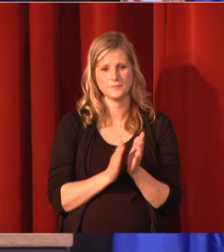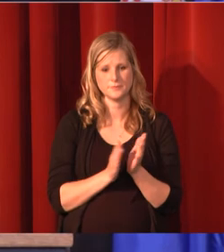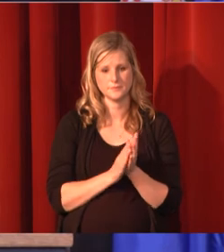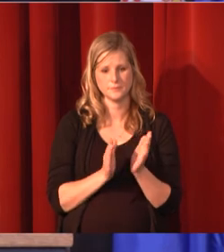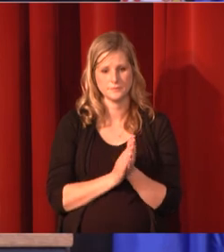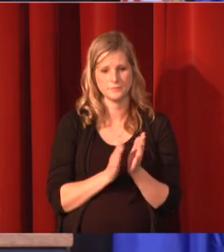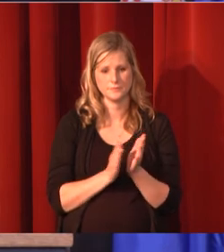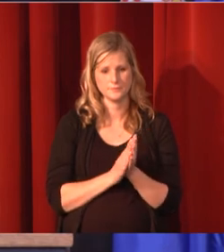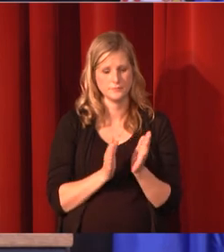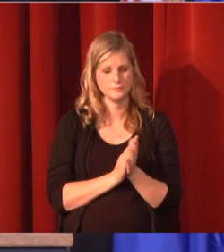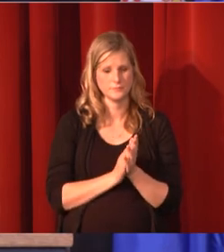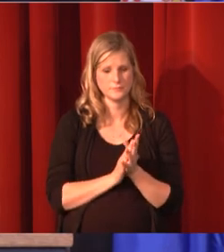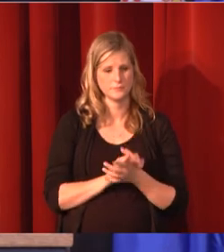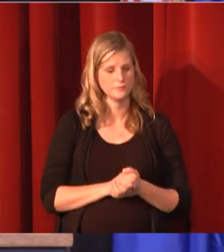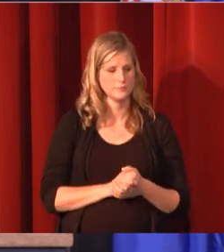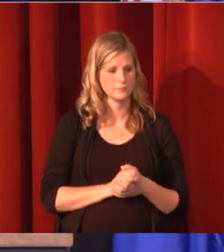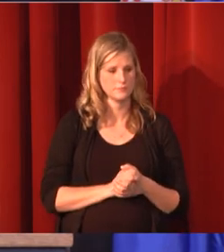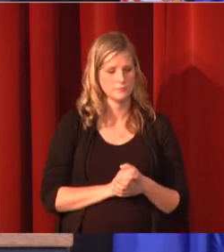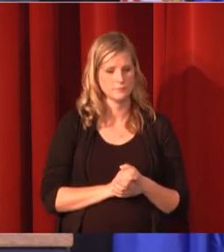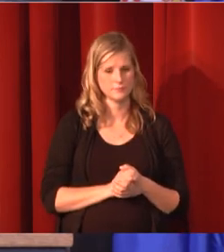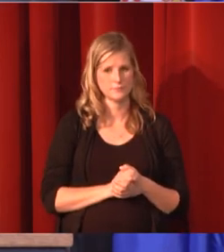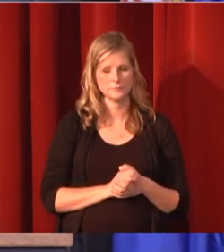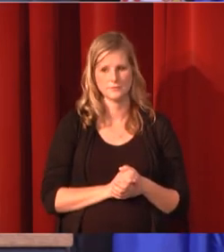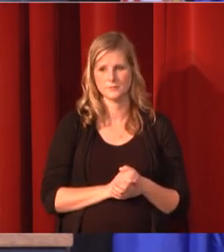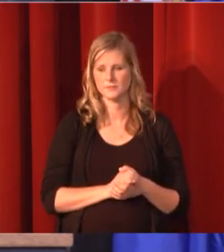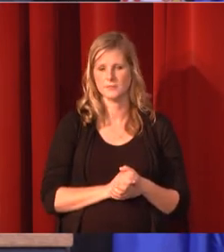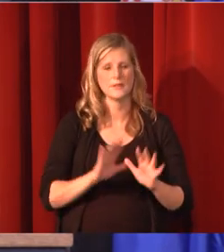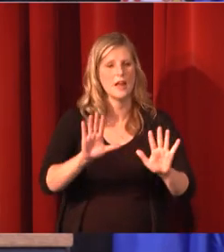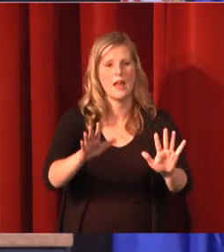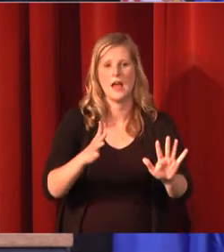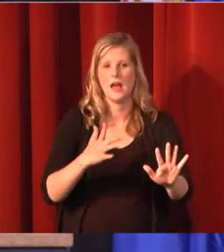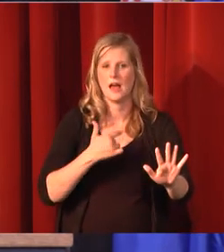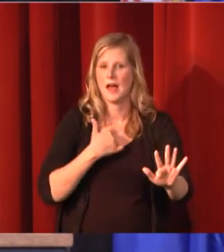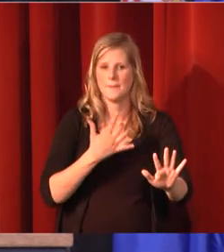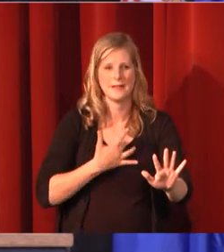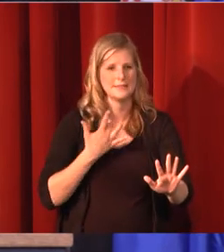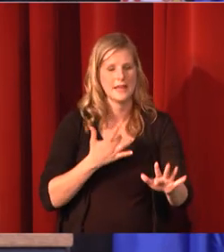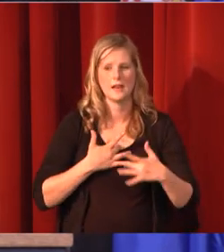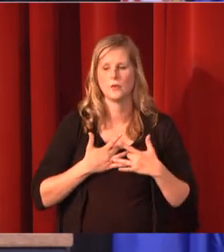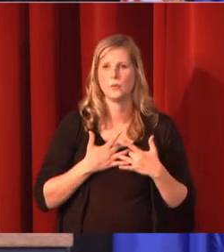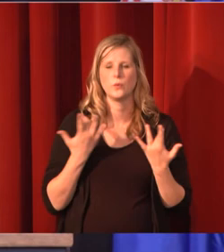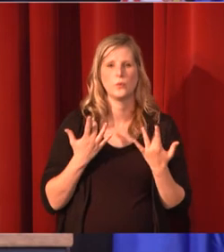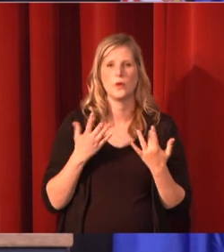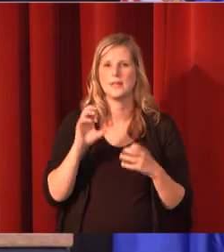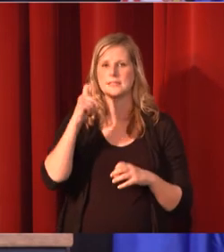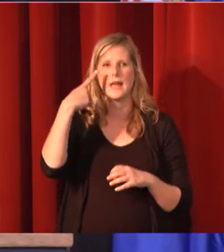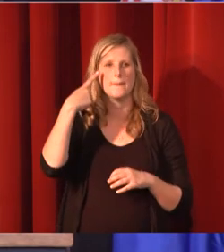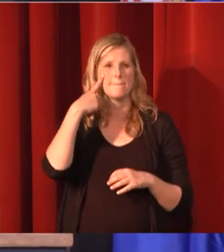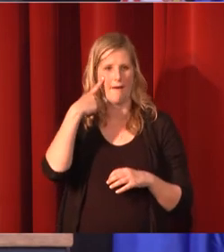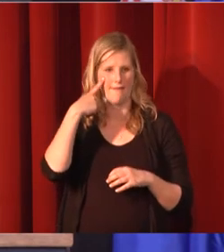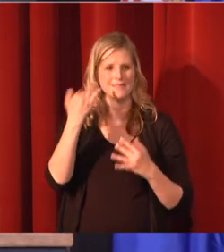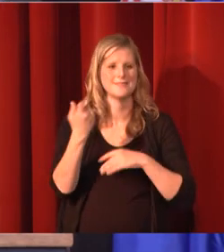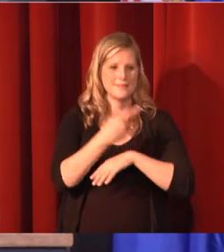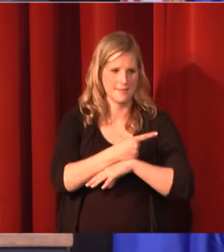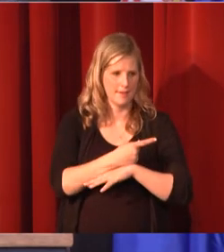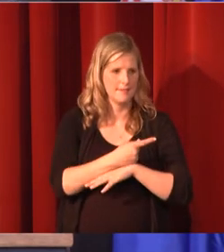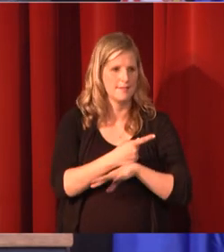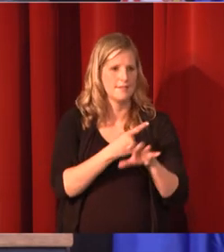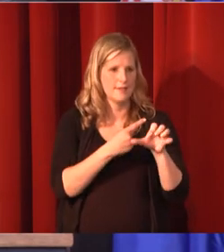as excited as I am about the st. Paul of today